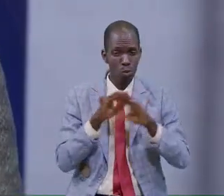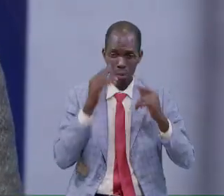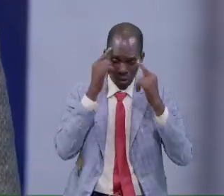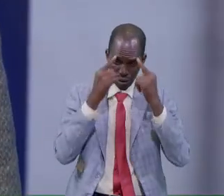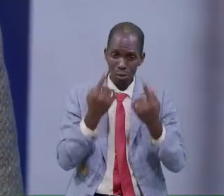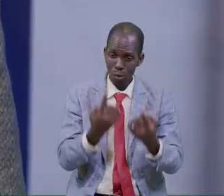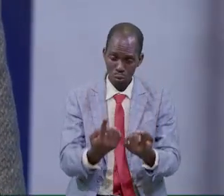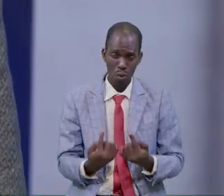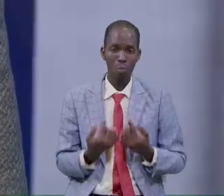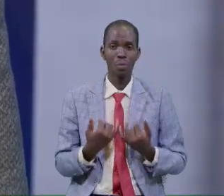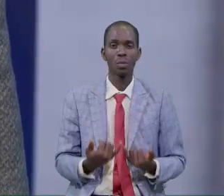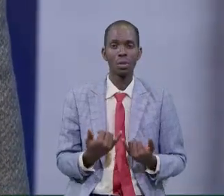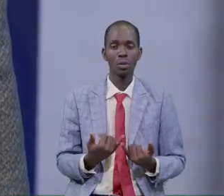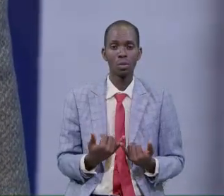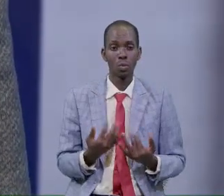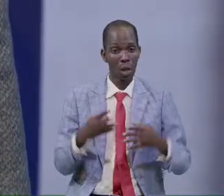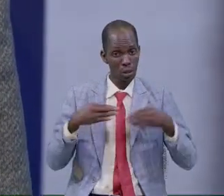Raise up that hand, I'm praying with you.